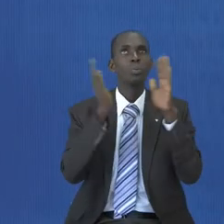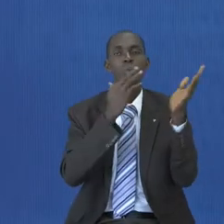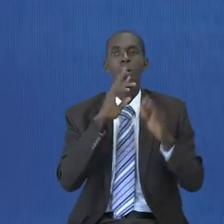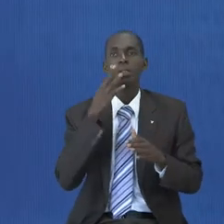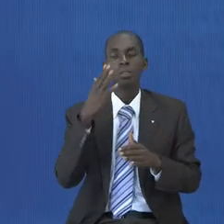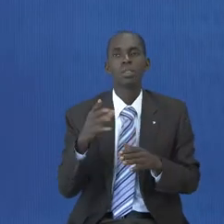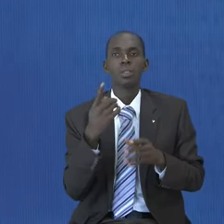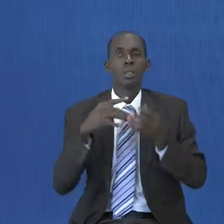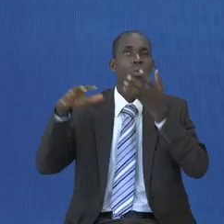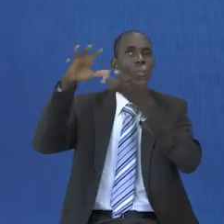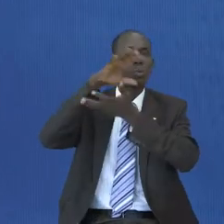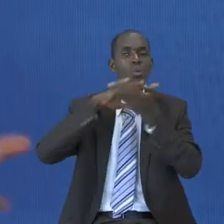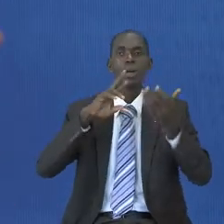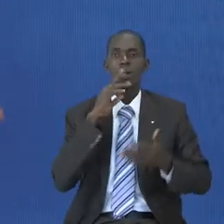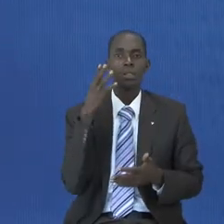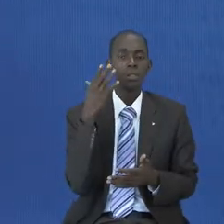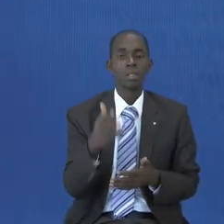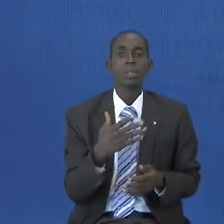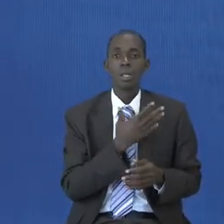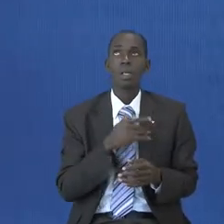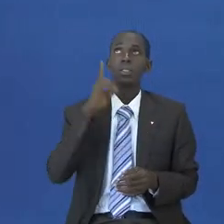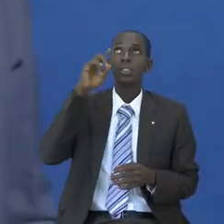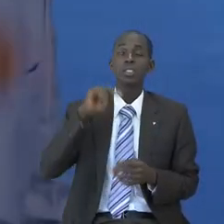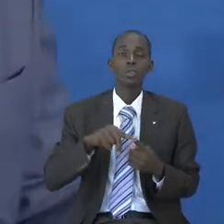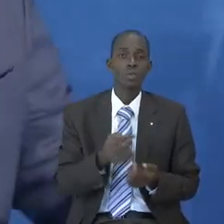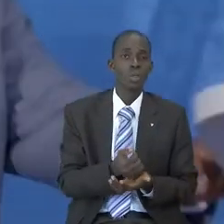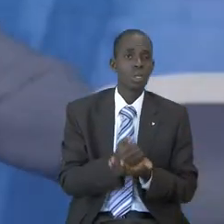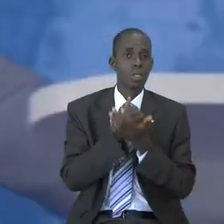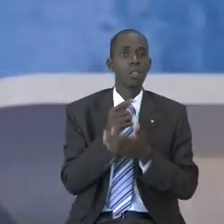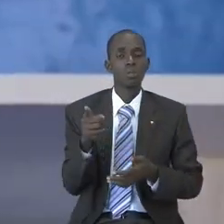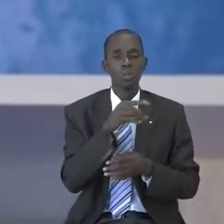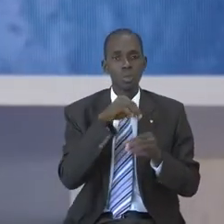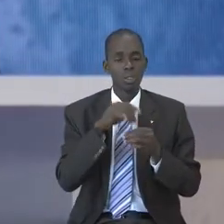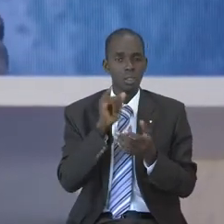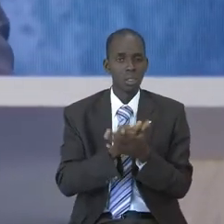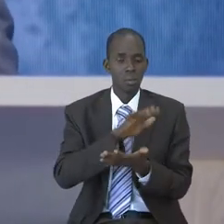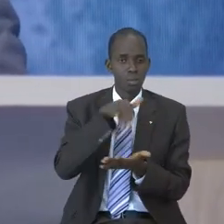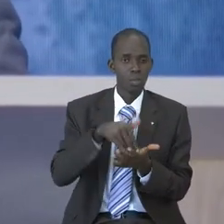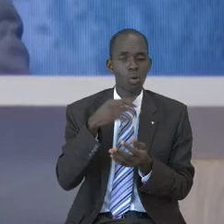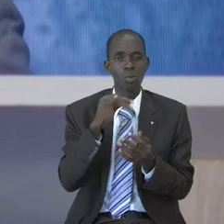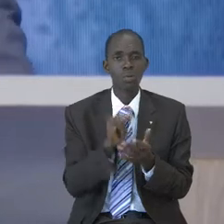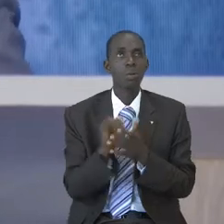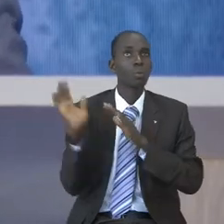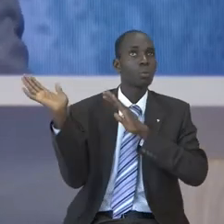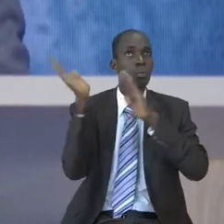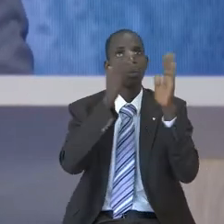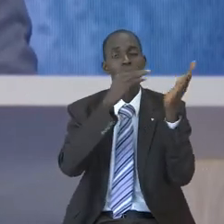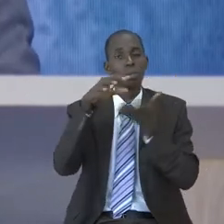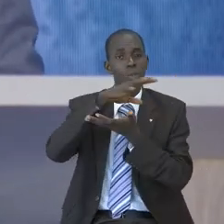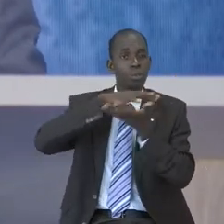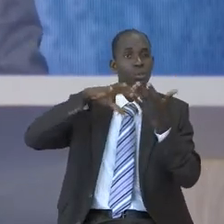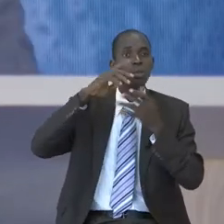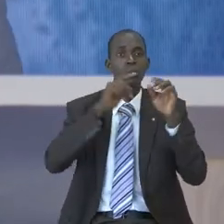is raging, and he needs to uphold you in the midst of that storm, our Lord God,